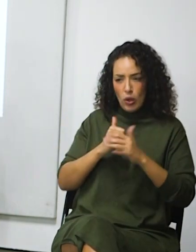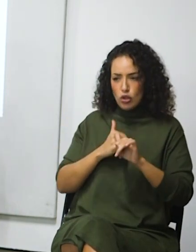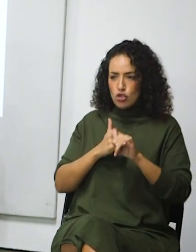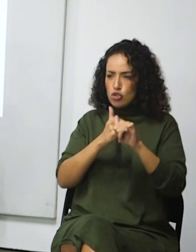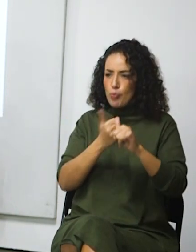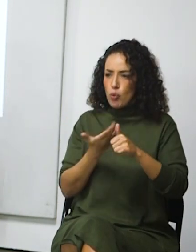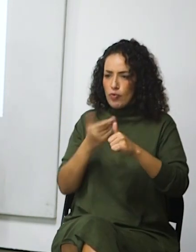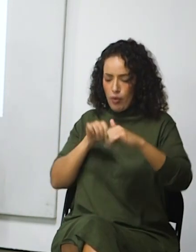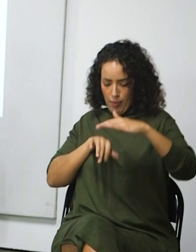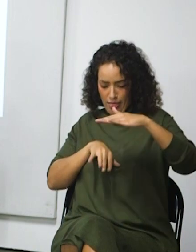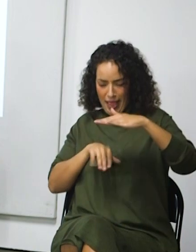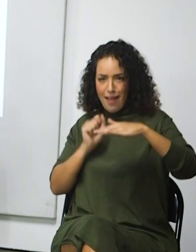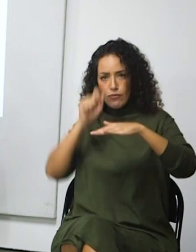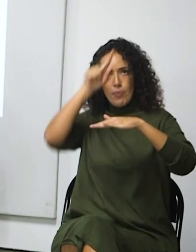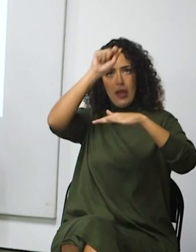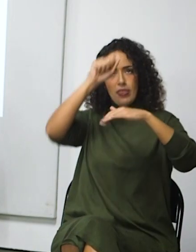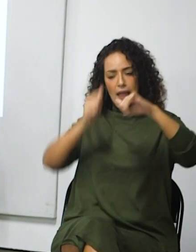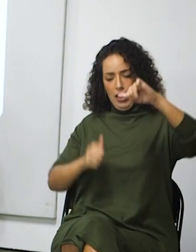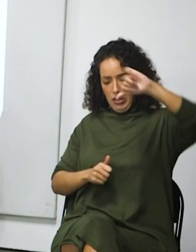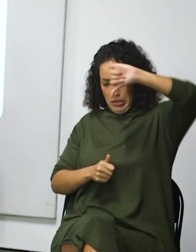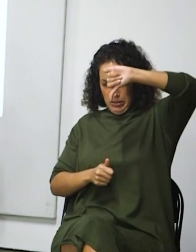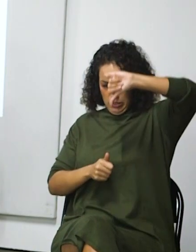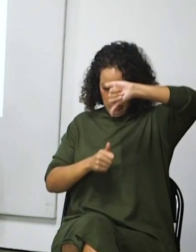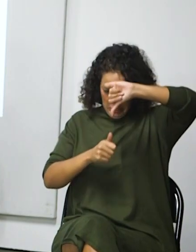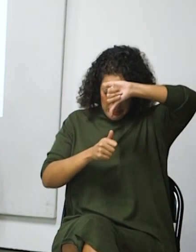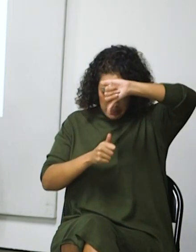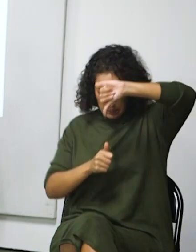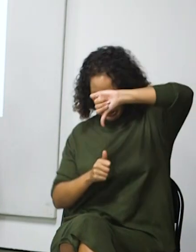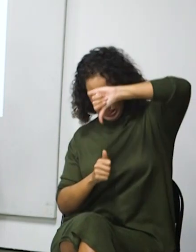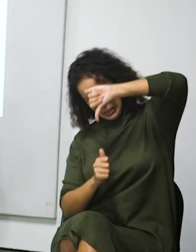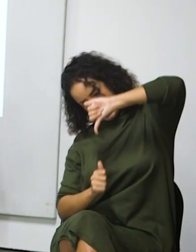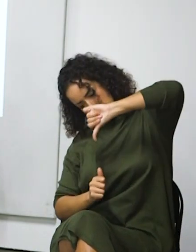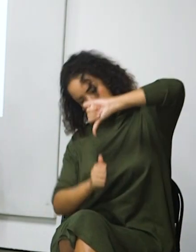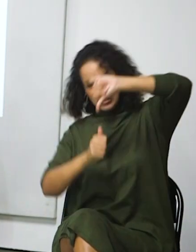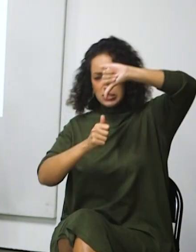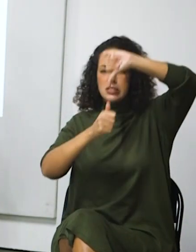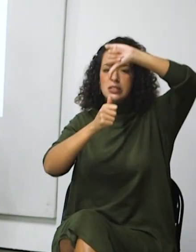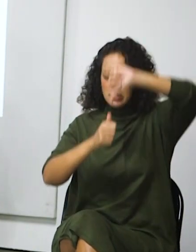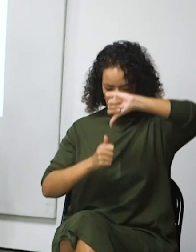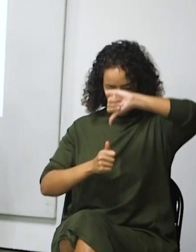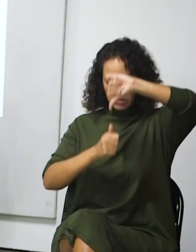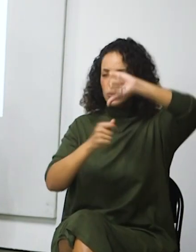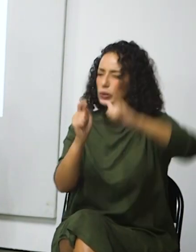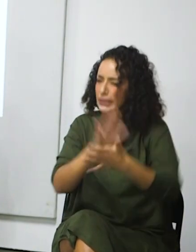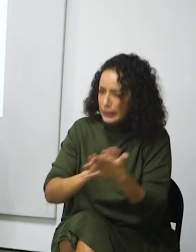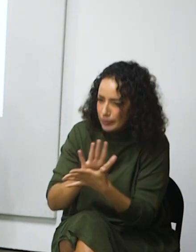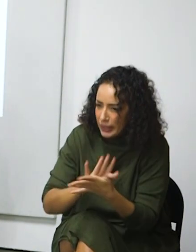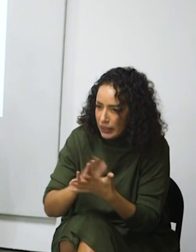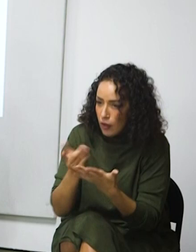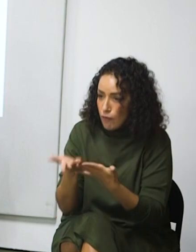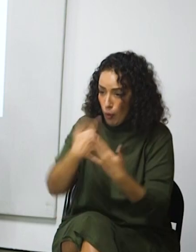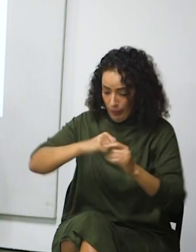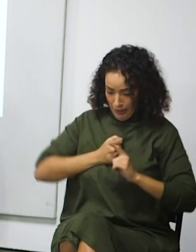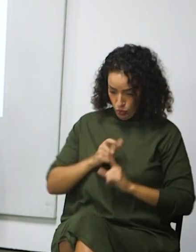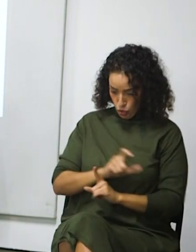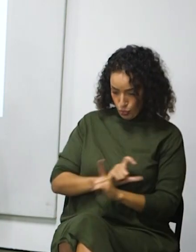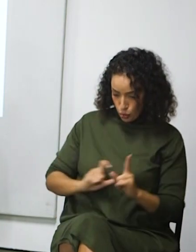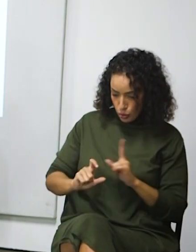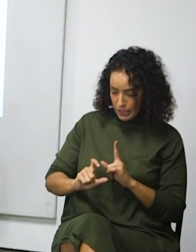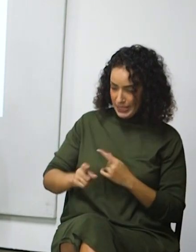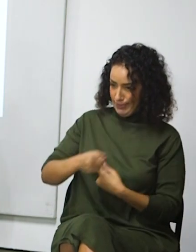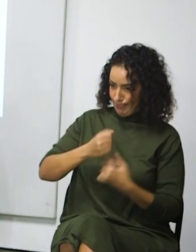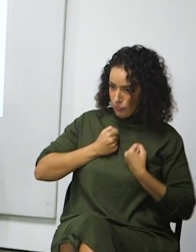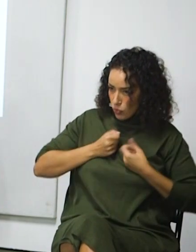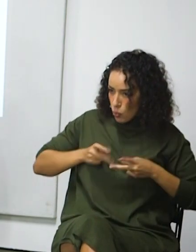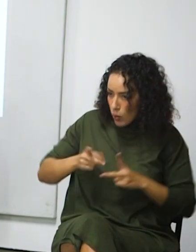from above, and how it doesn't always feed us, you know, thinking about what does it mean for us to approach this with grassroots approaches to accessibility. You know, what can we do in our